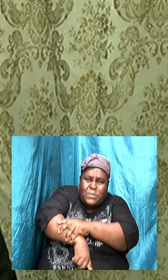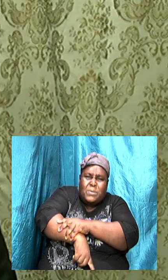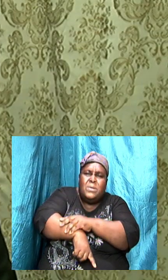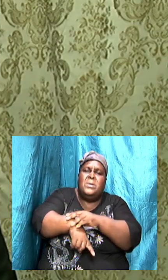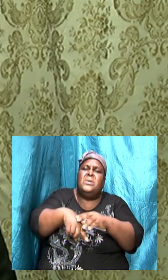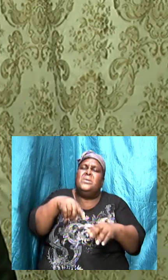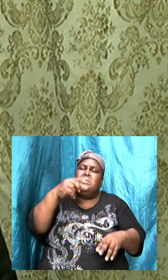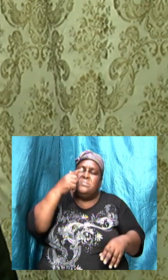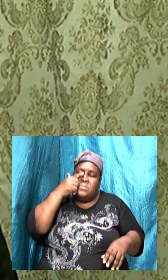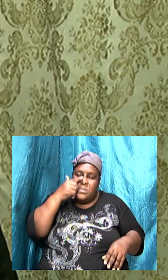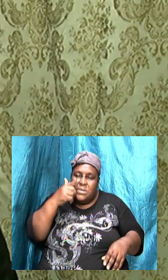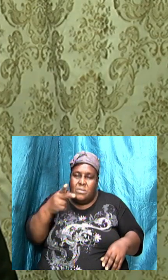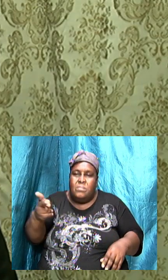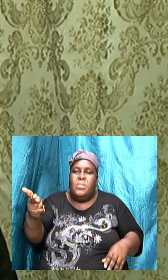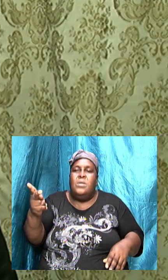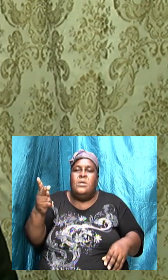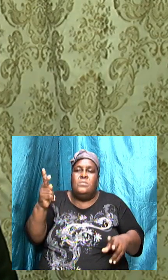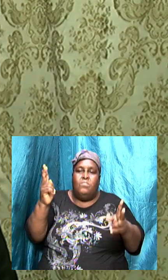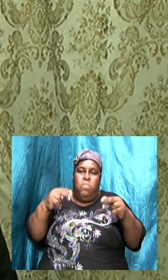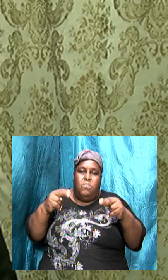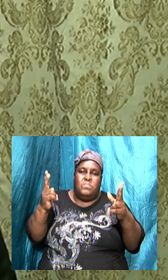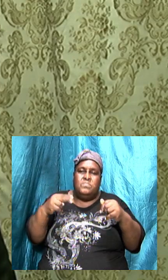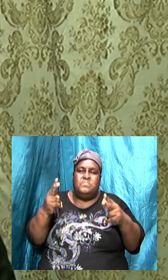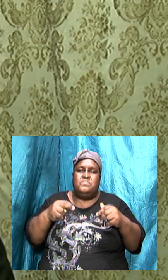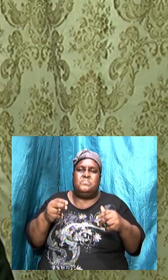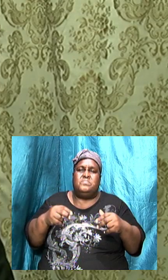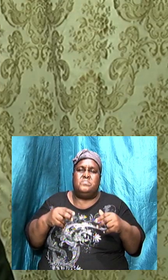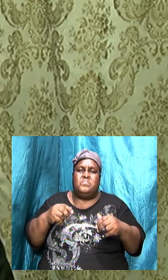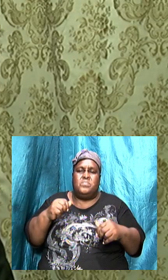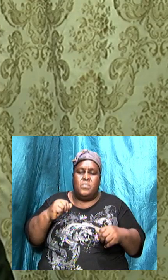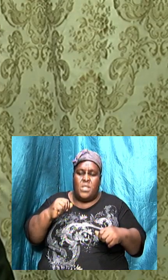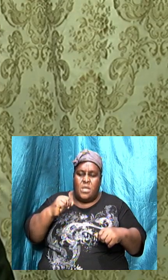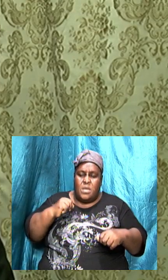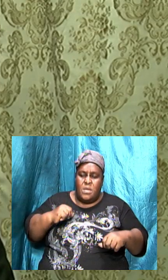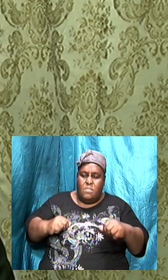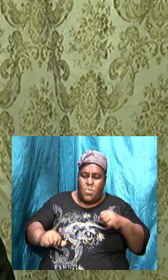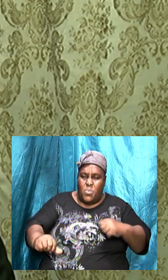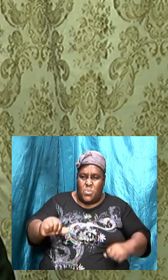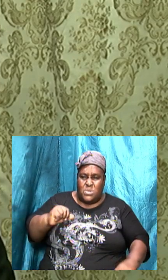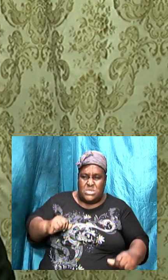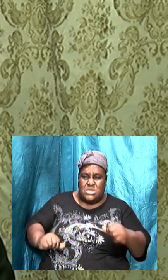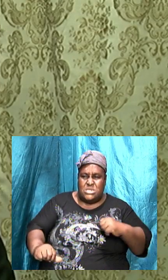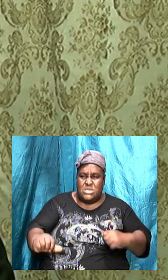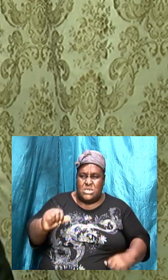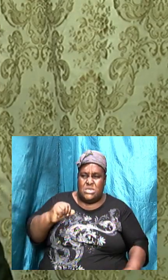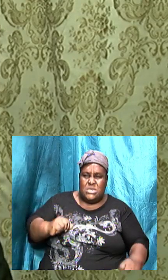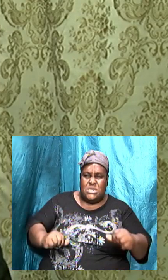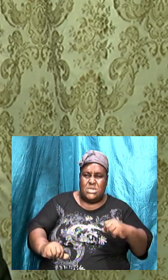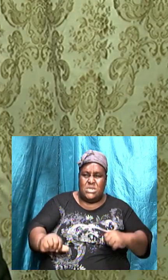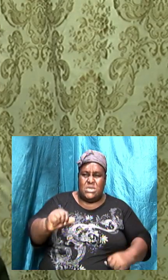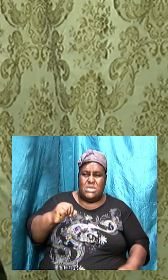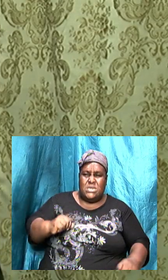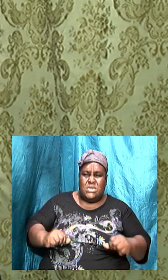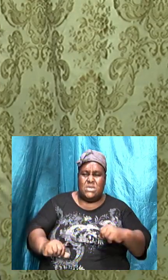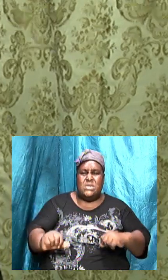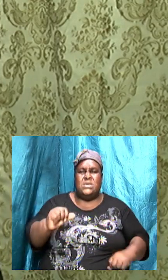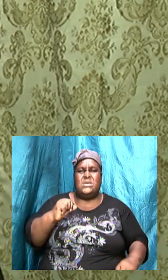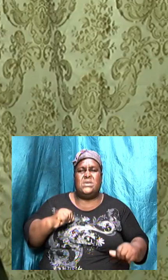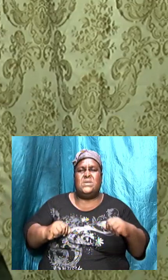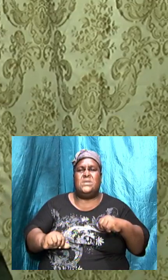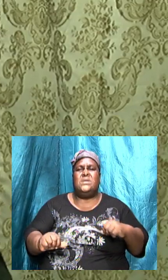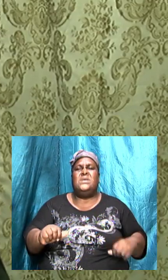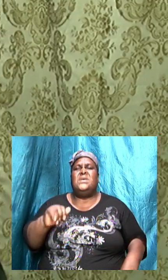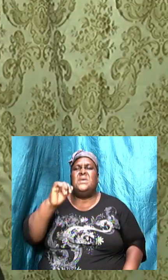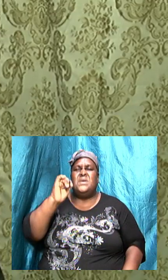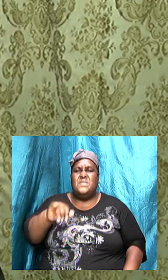at the very motive, the very motive